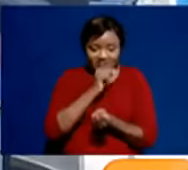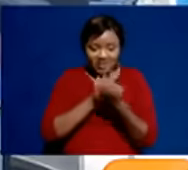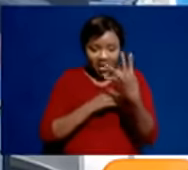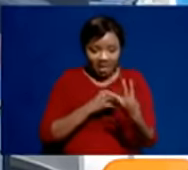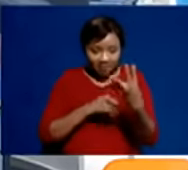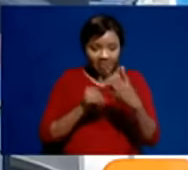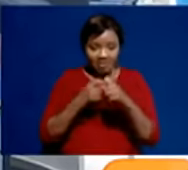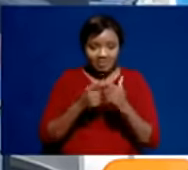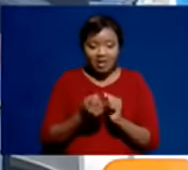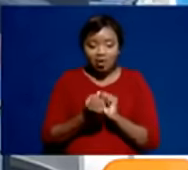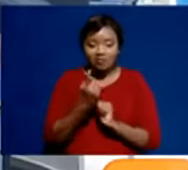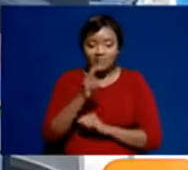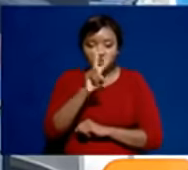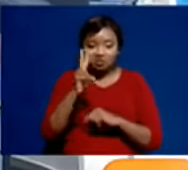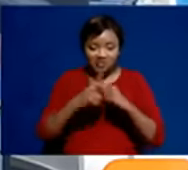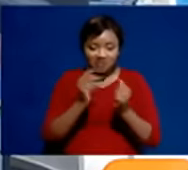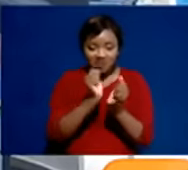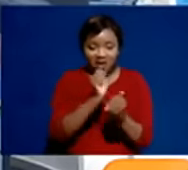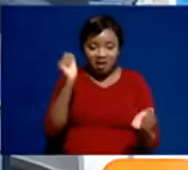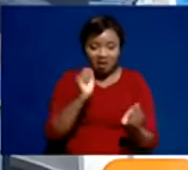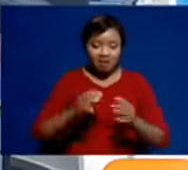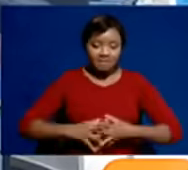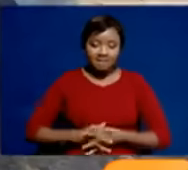on the 27th of November this same year.